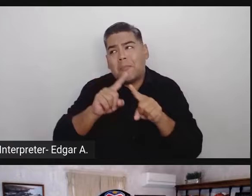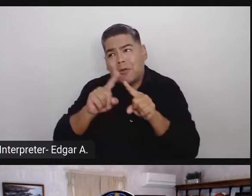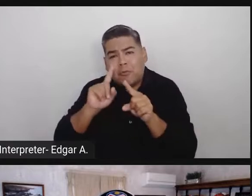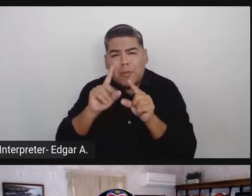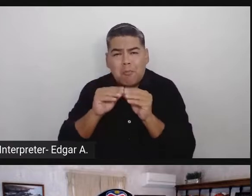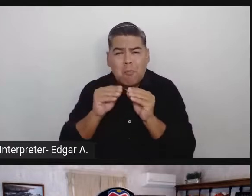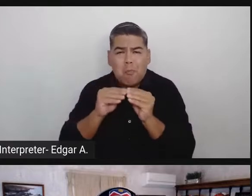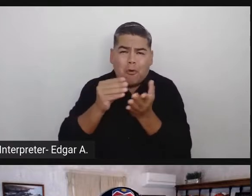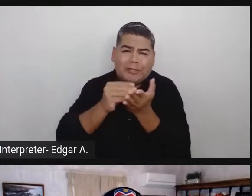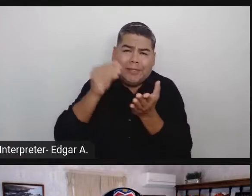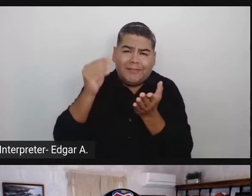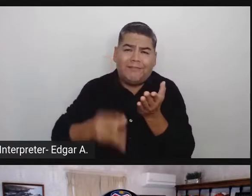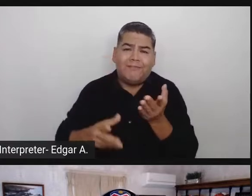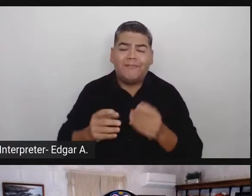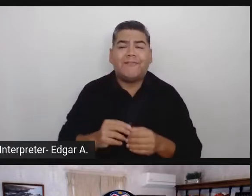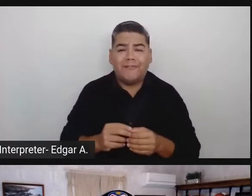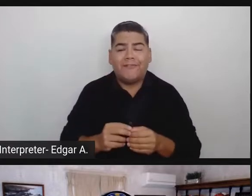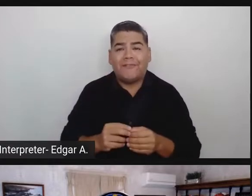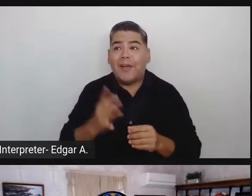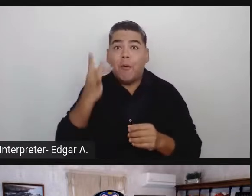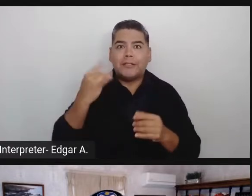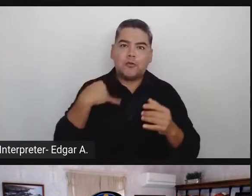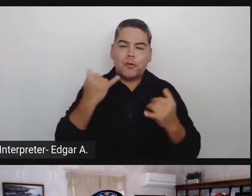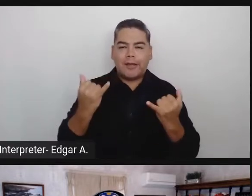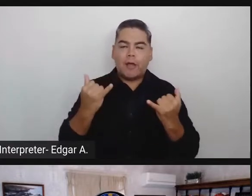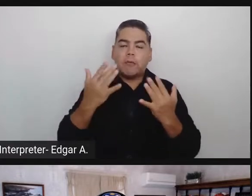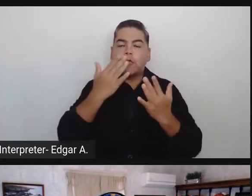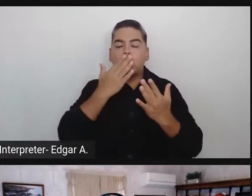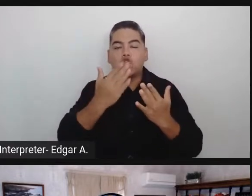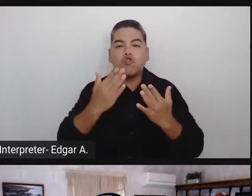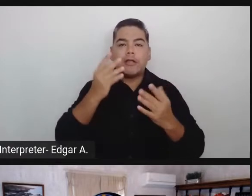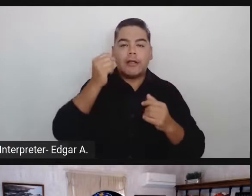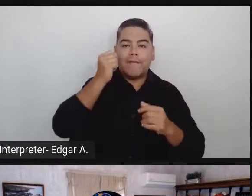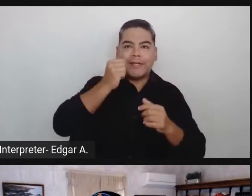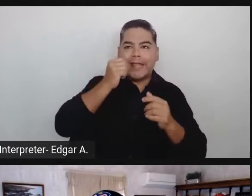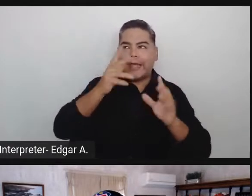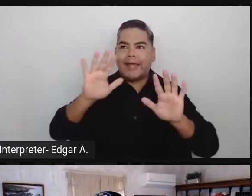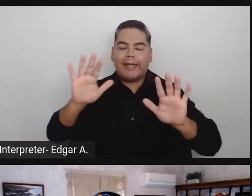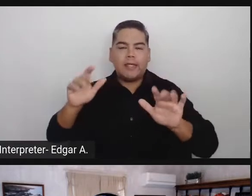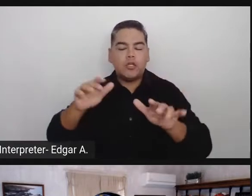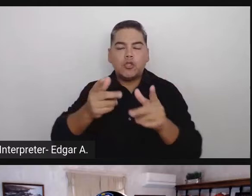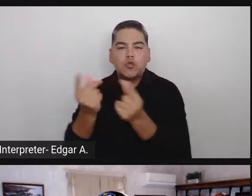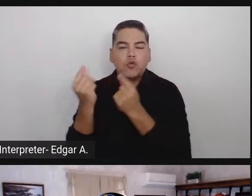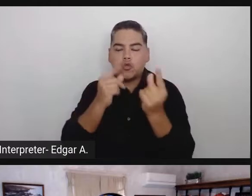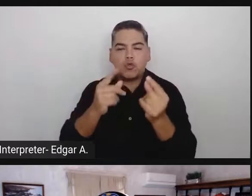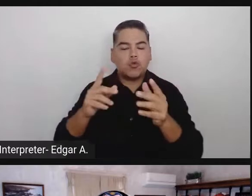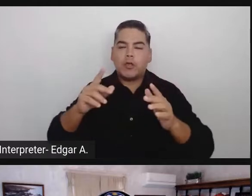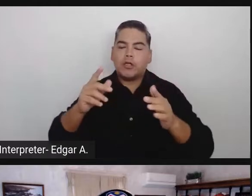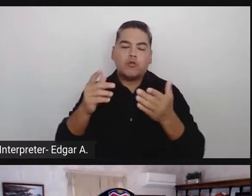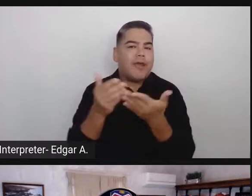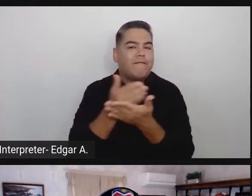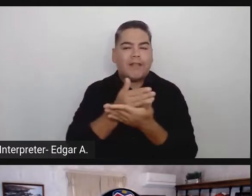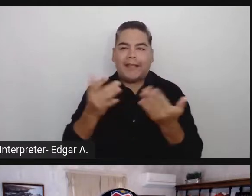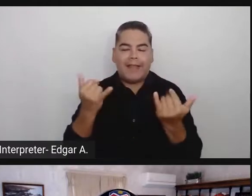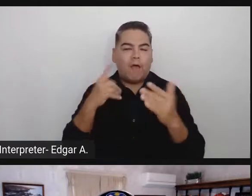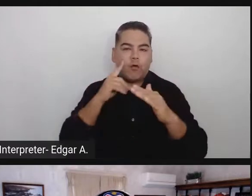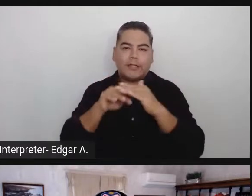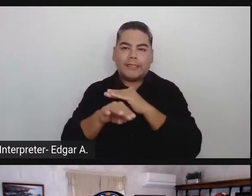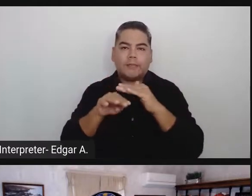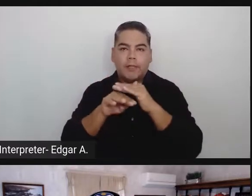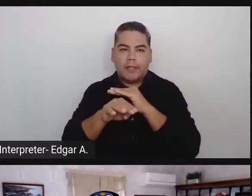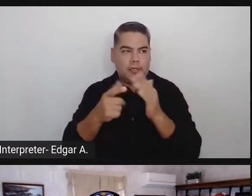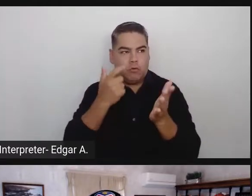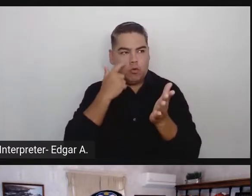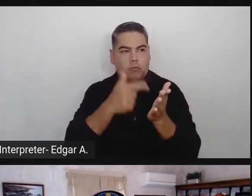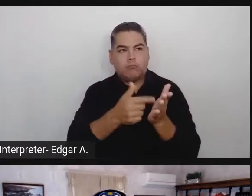later versus considering it at every phase of the project and shifting left with accessibility. Beyond that,